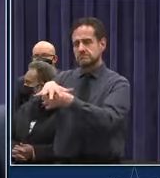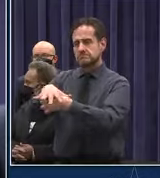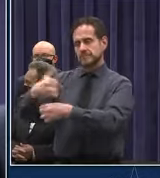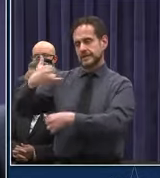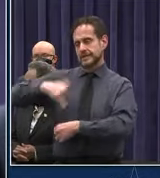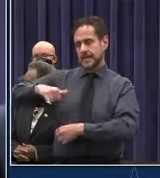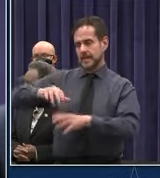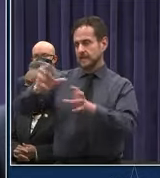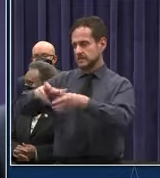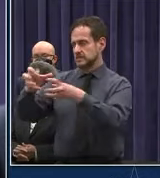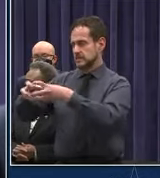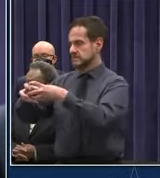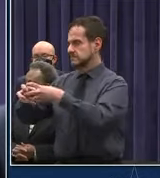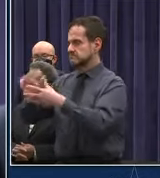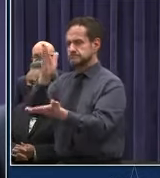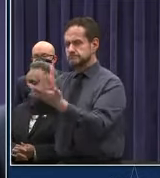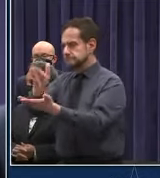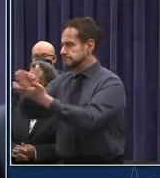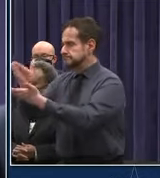as police officers.